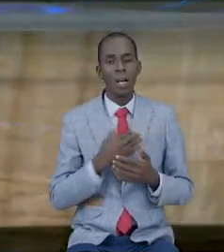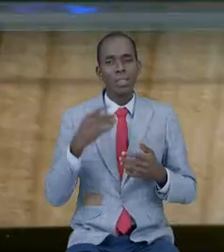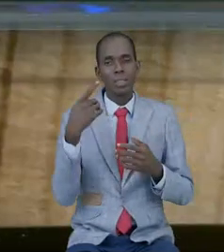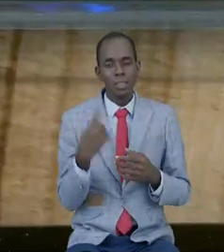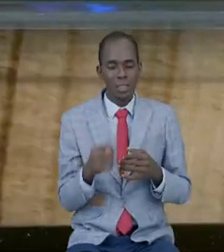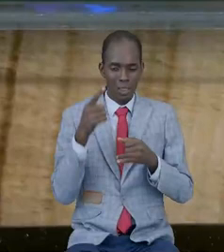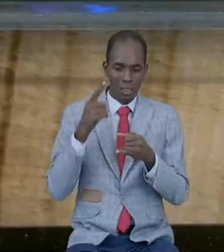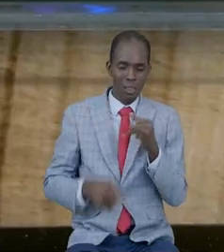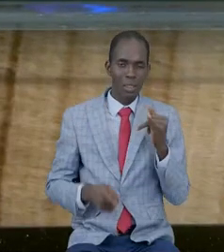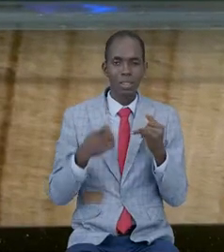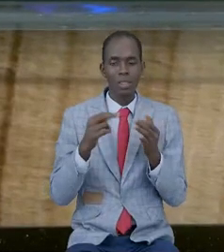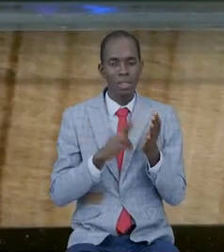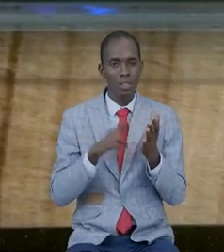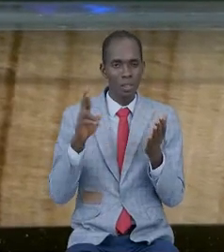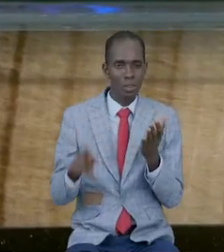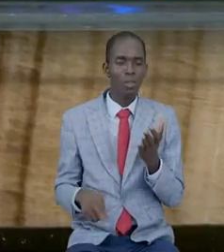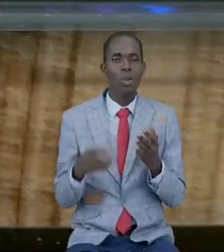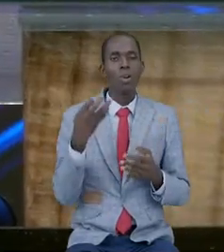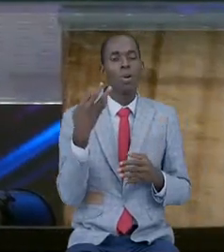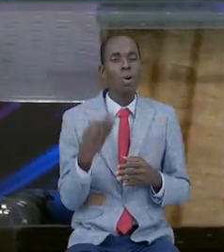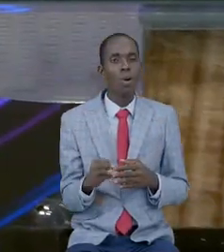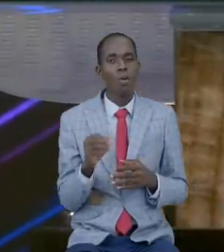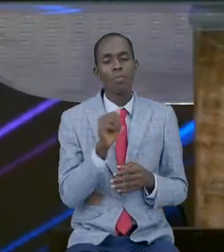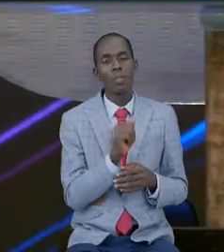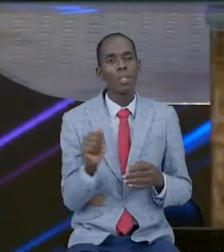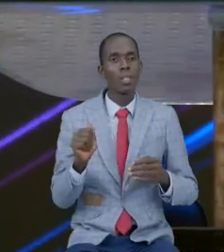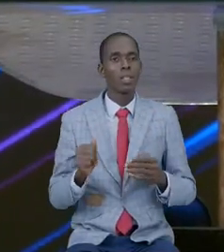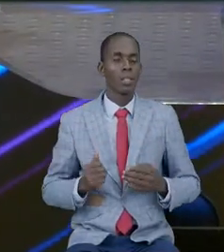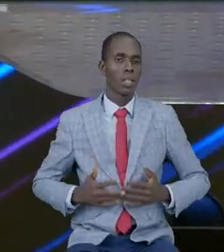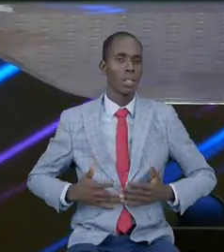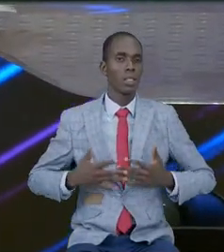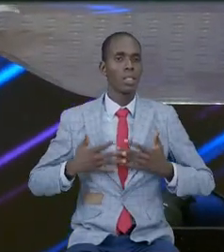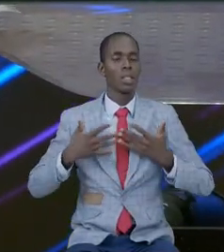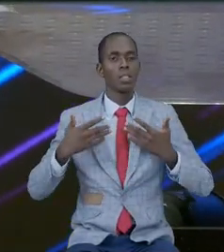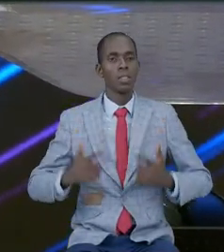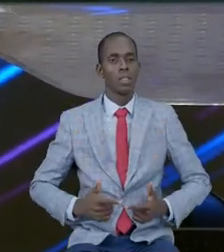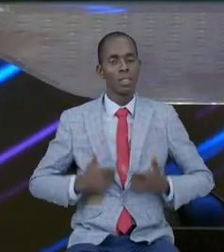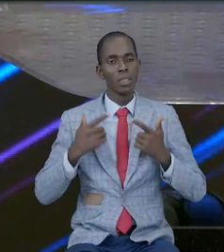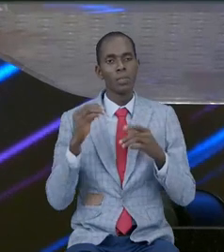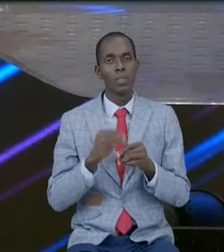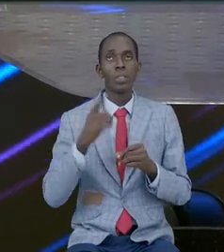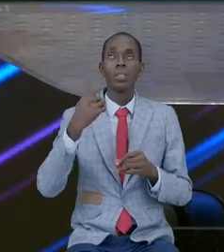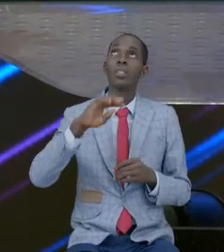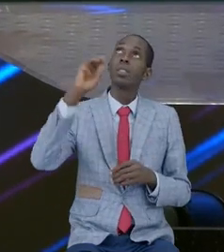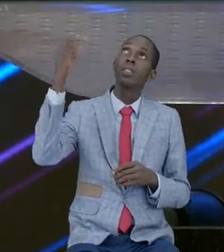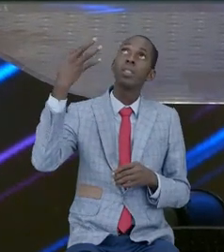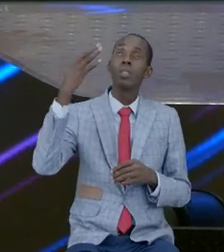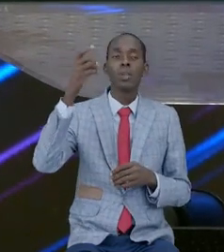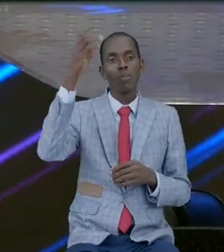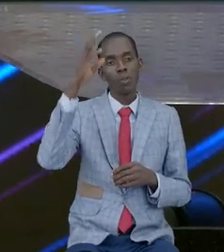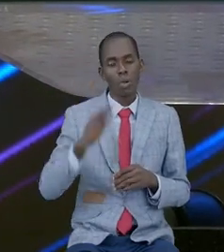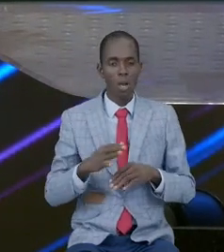final outcome of a live lives in the grace of god above